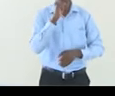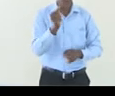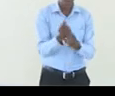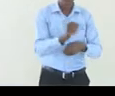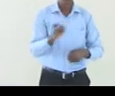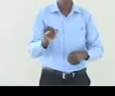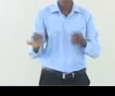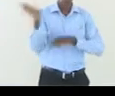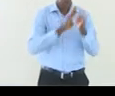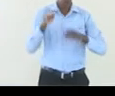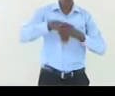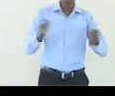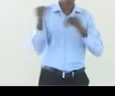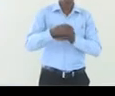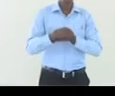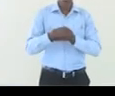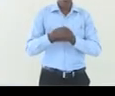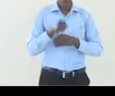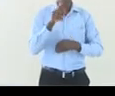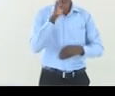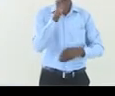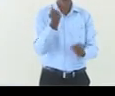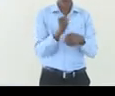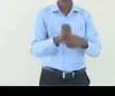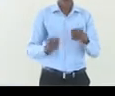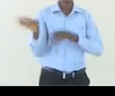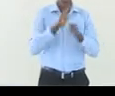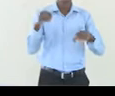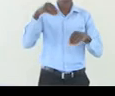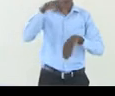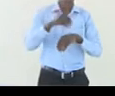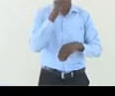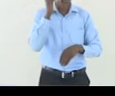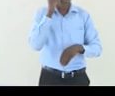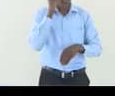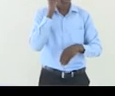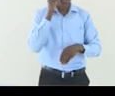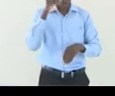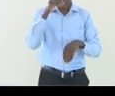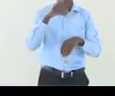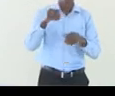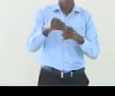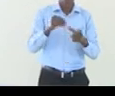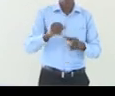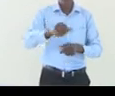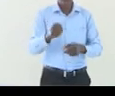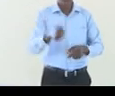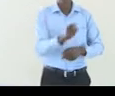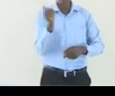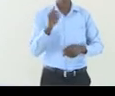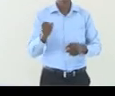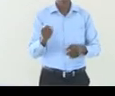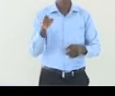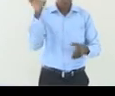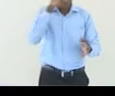trouble in your office, you are not making trouble at home, you are not making trouble anywhere, check your Christian